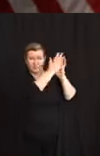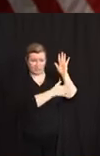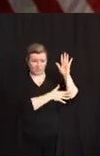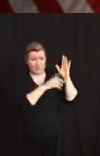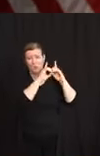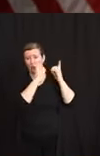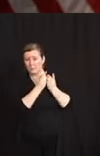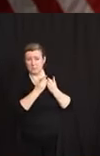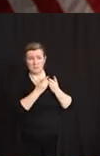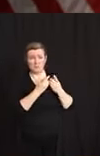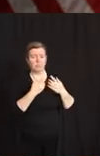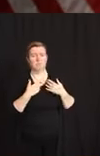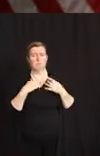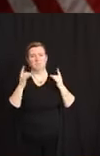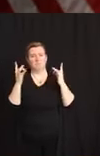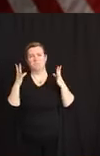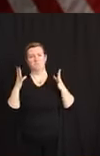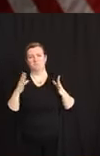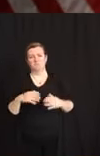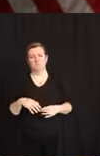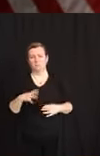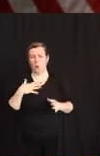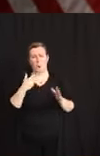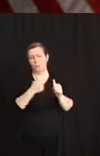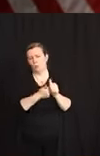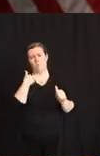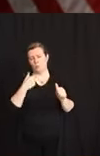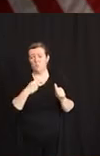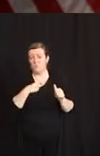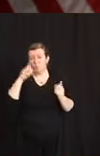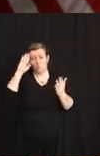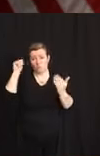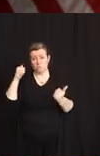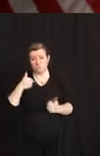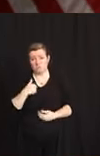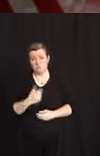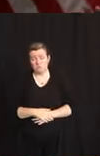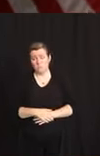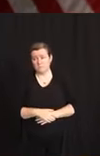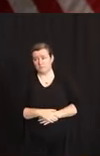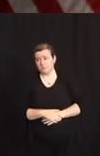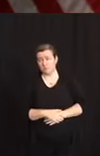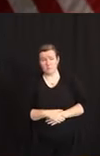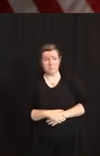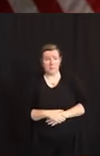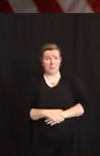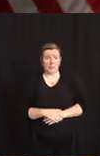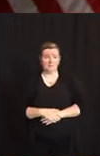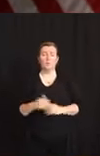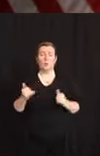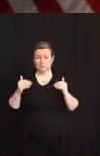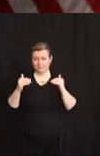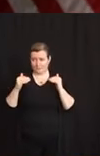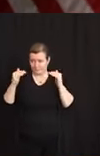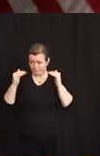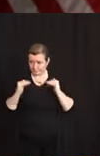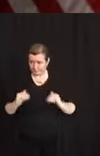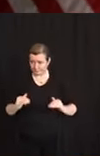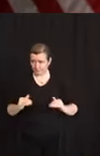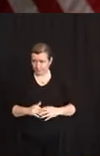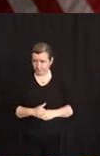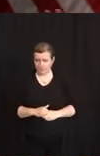comments. Just to repeat what I said earlier, it wasn't by accident that we sort of have sequenced the field